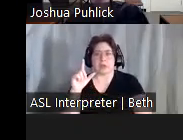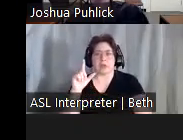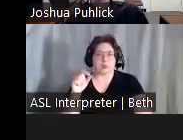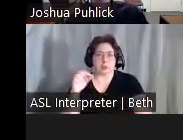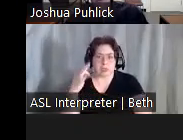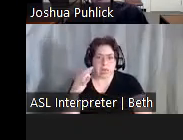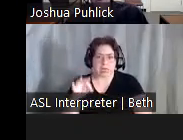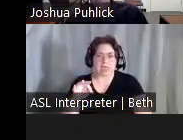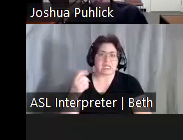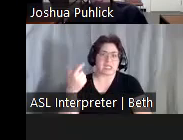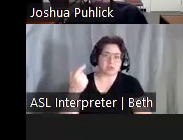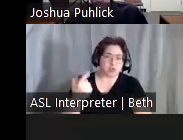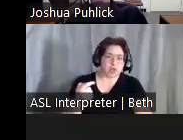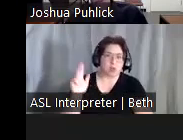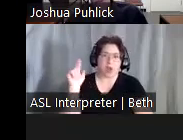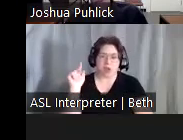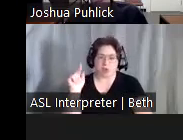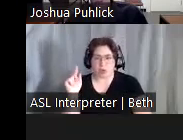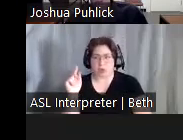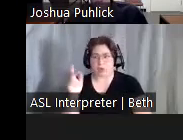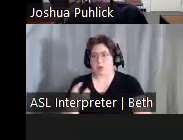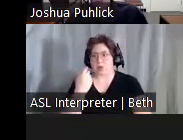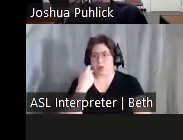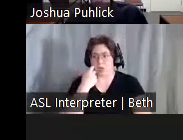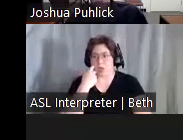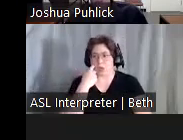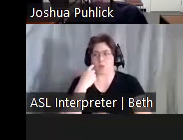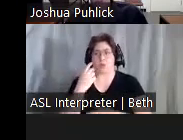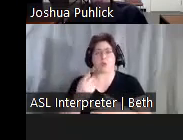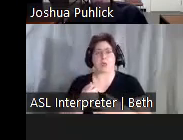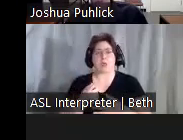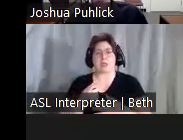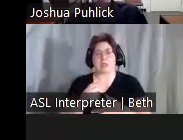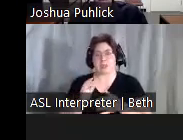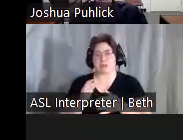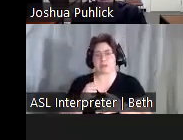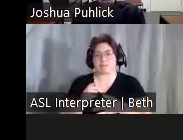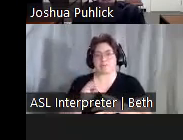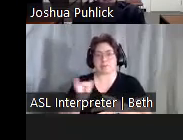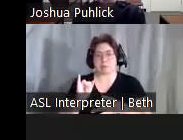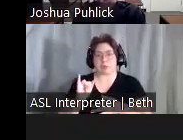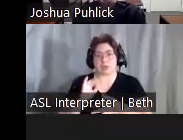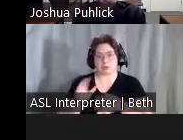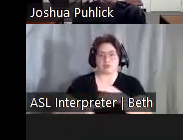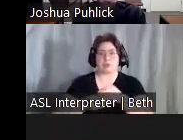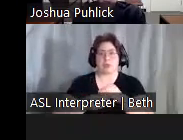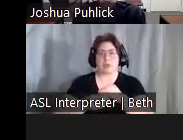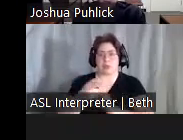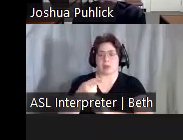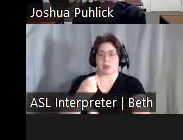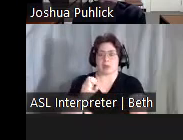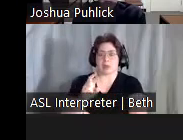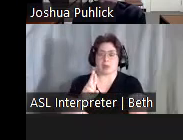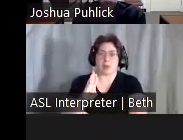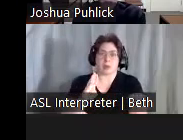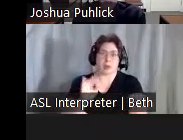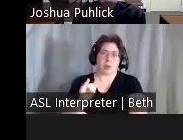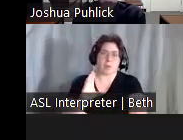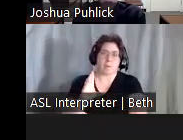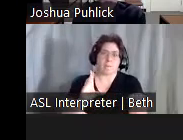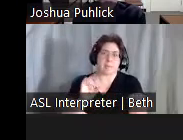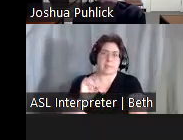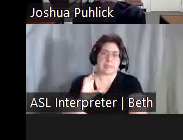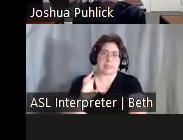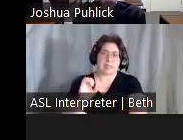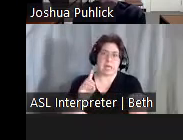And recently we followed up with herbicide treatment of some of those larger live oaks,